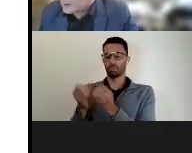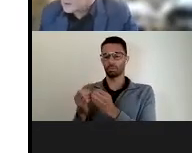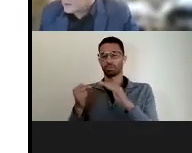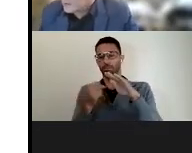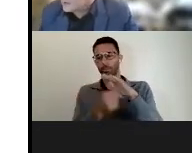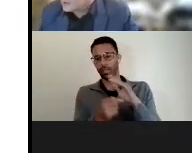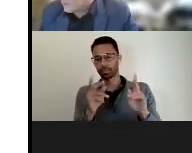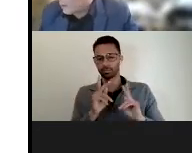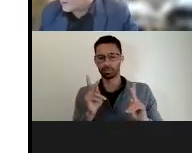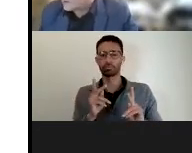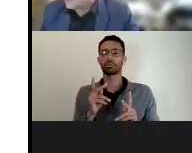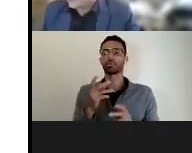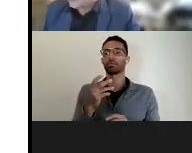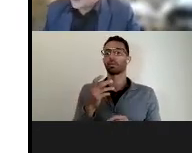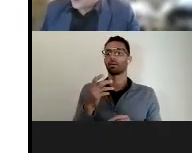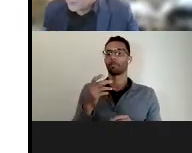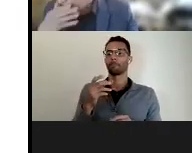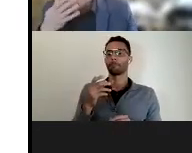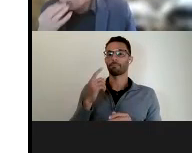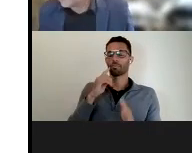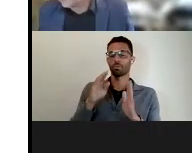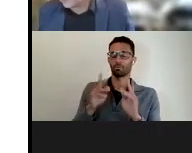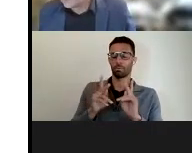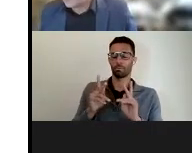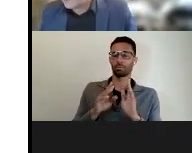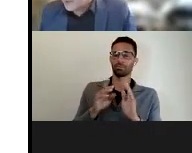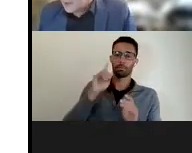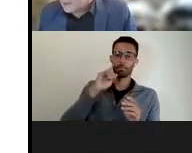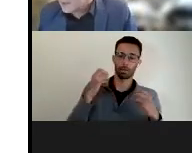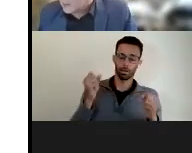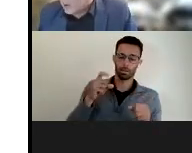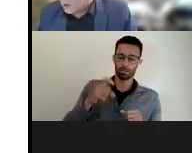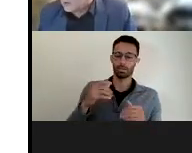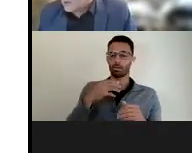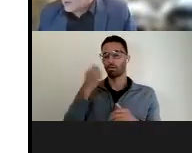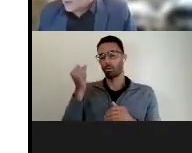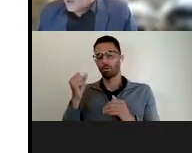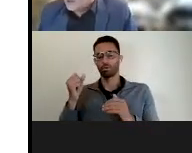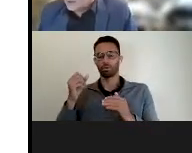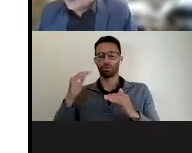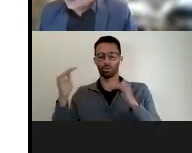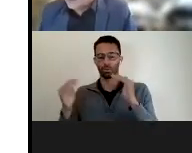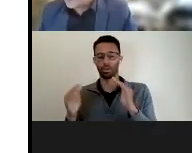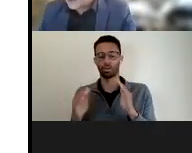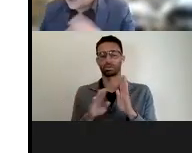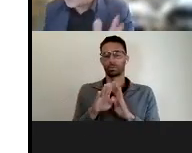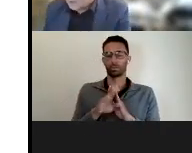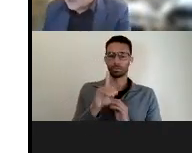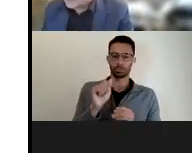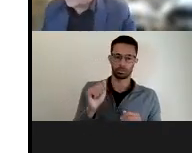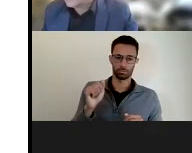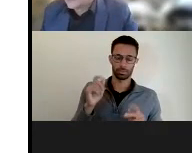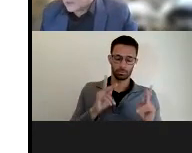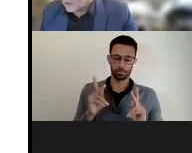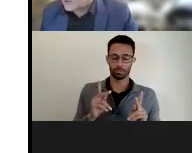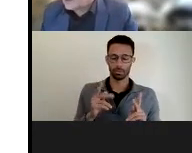with disabilities, developmental disabilities, people with mental health needs, and older adults in Santa Barbara. And we discussed all